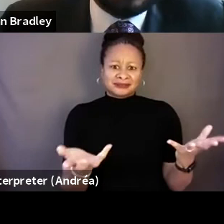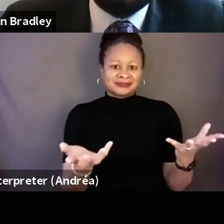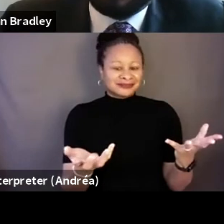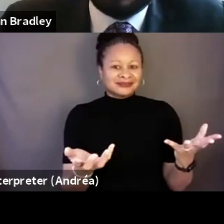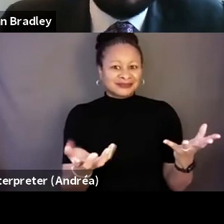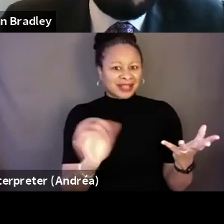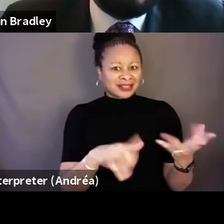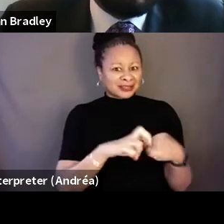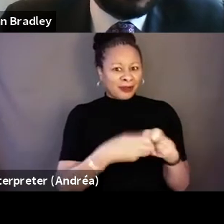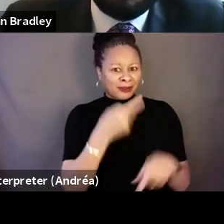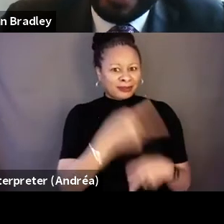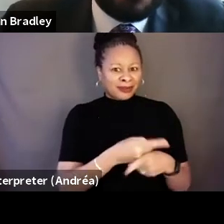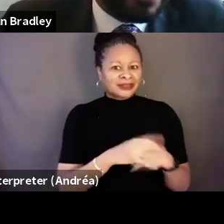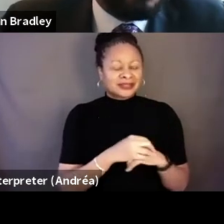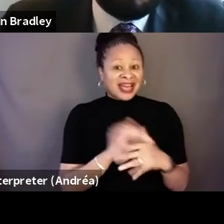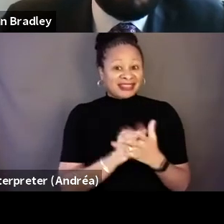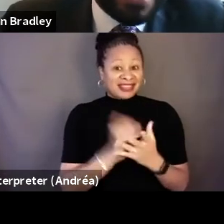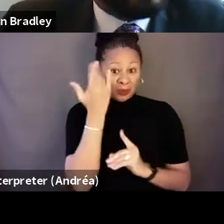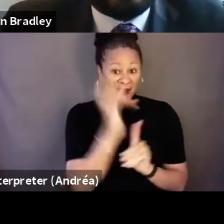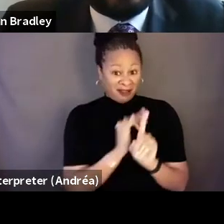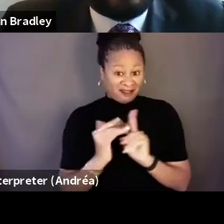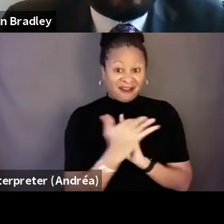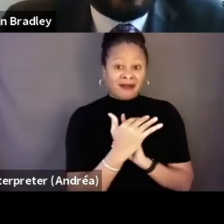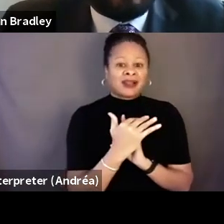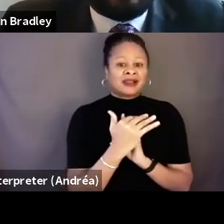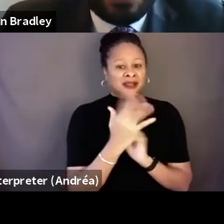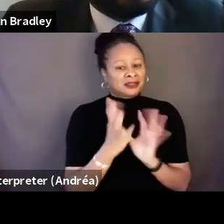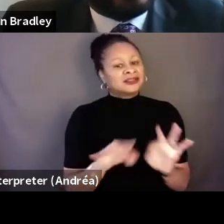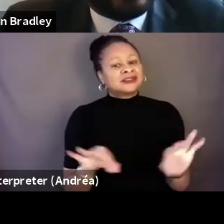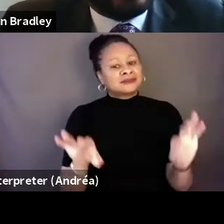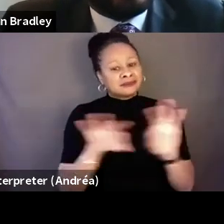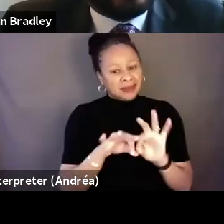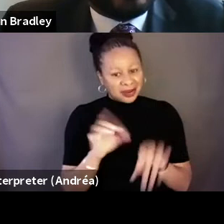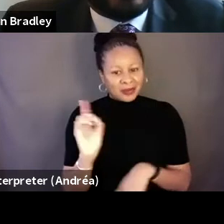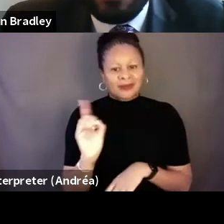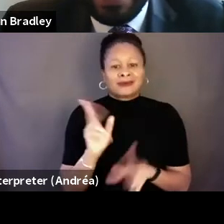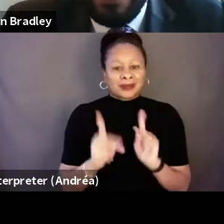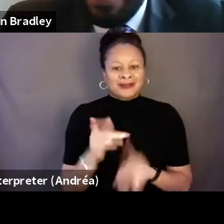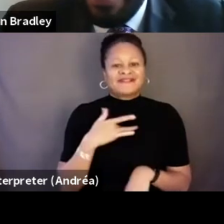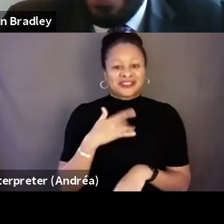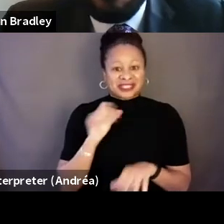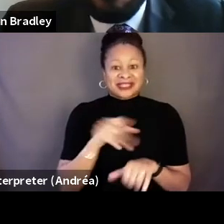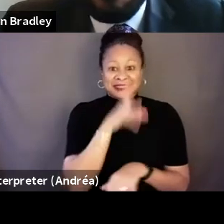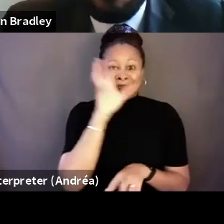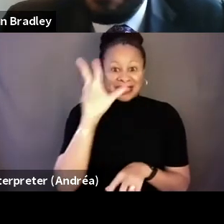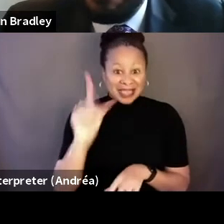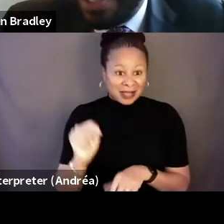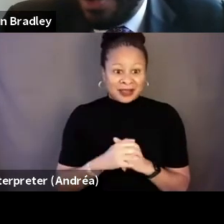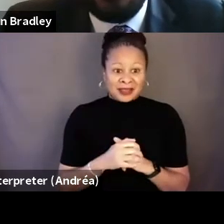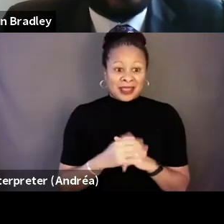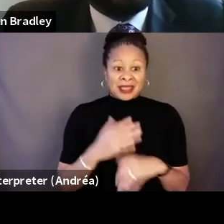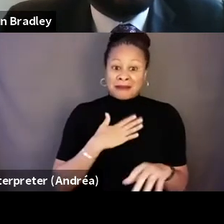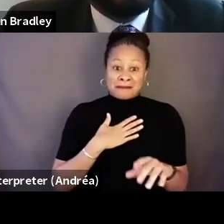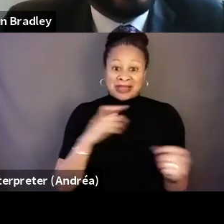And that's why the environment matters, there where people feel like they can speak out. I'll give my